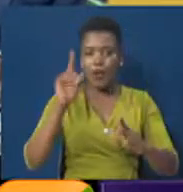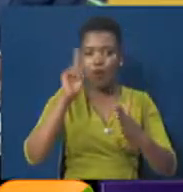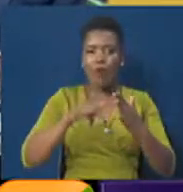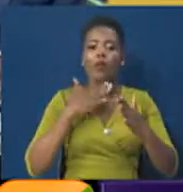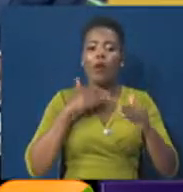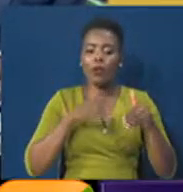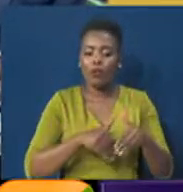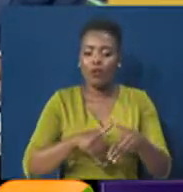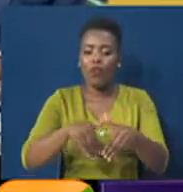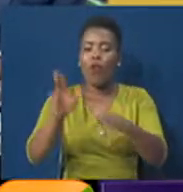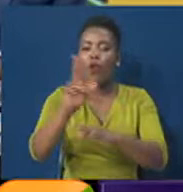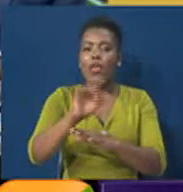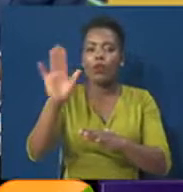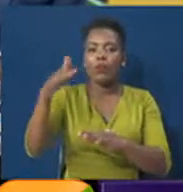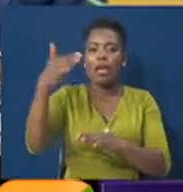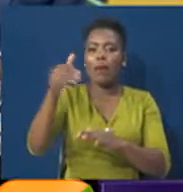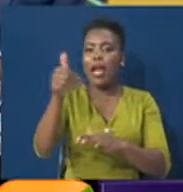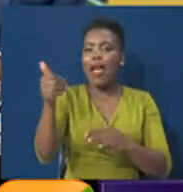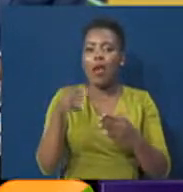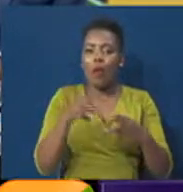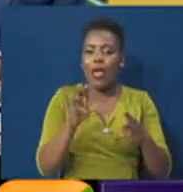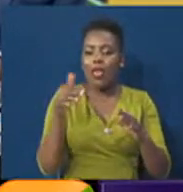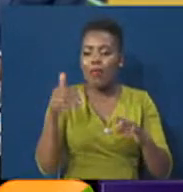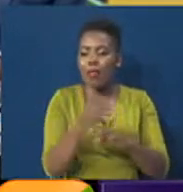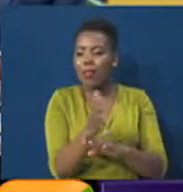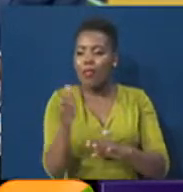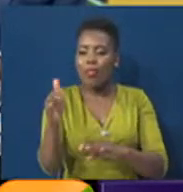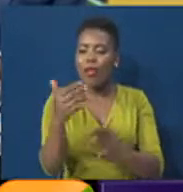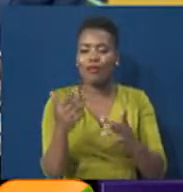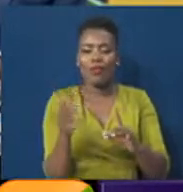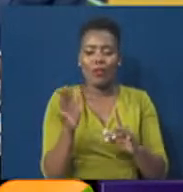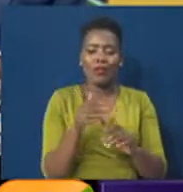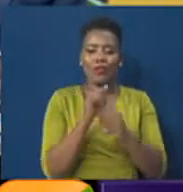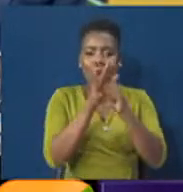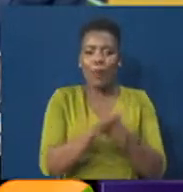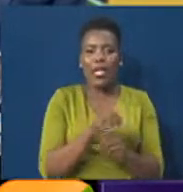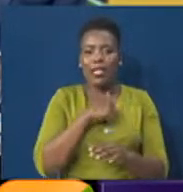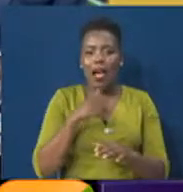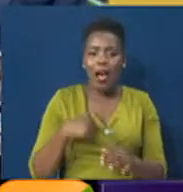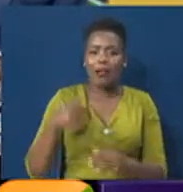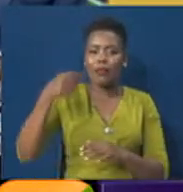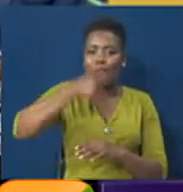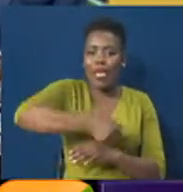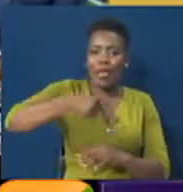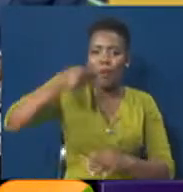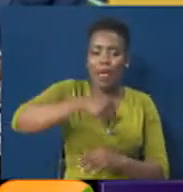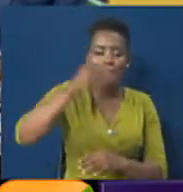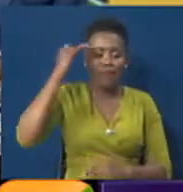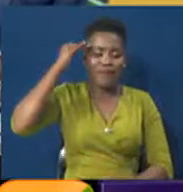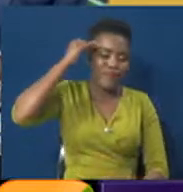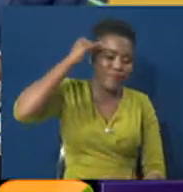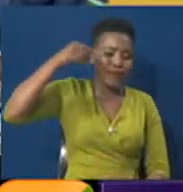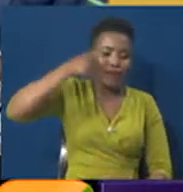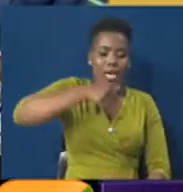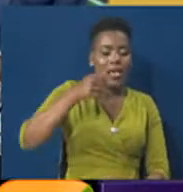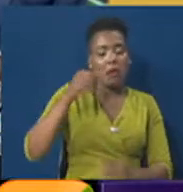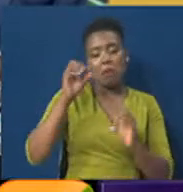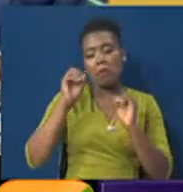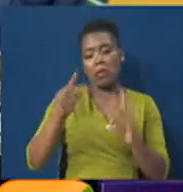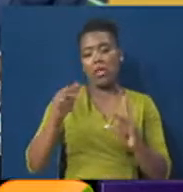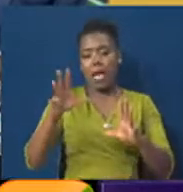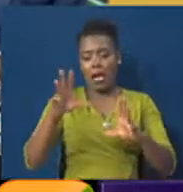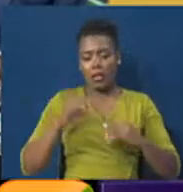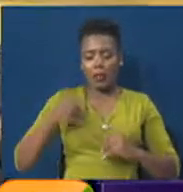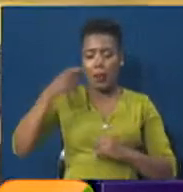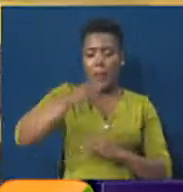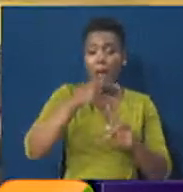They used parliament and other mechanisms to coerce us to do the payment. Now is the law, I will pay, but actually the